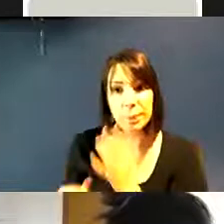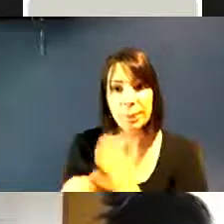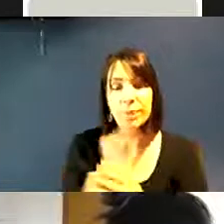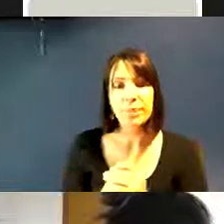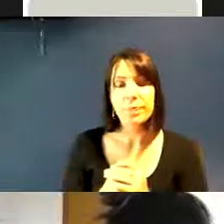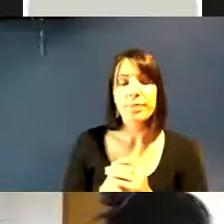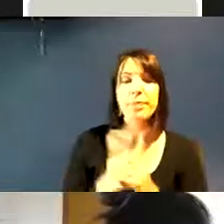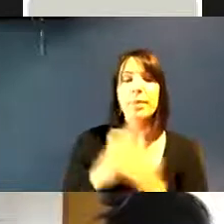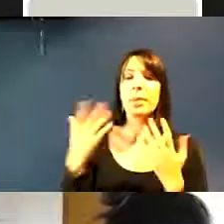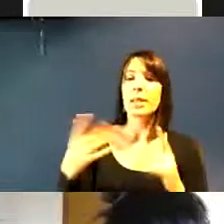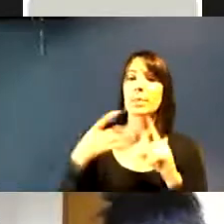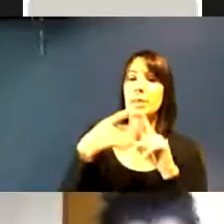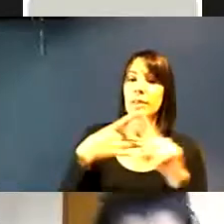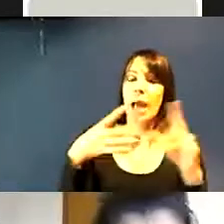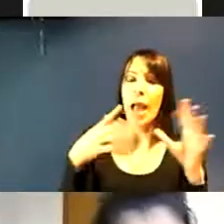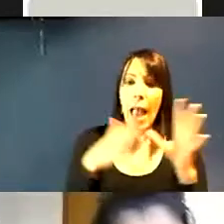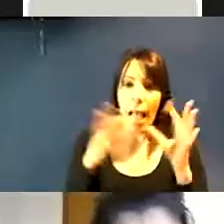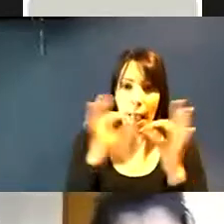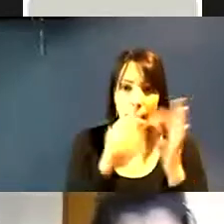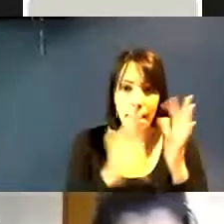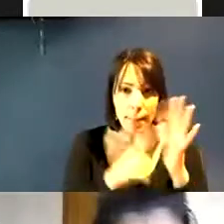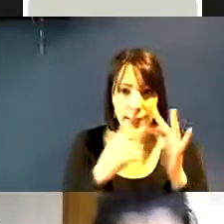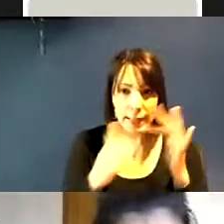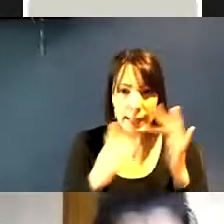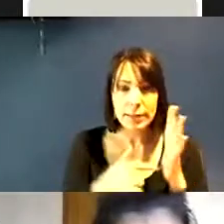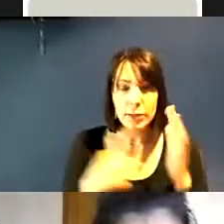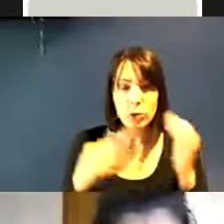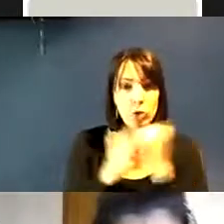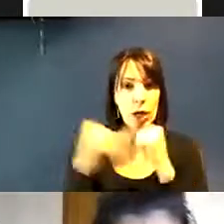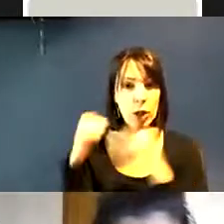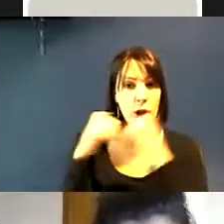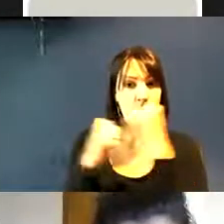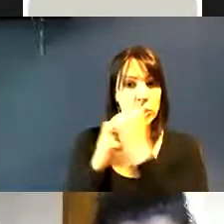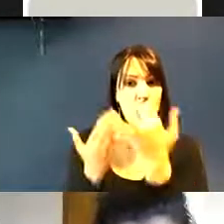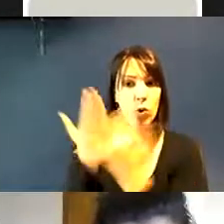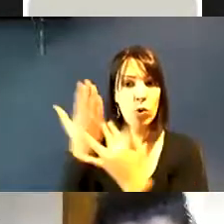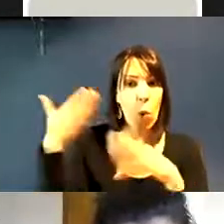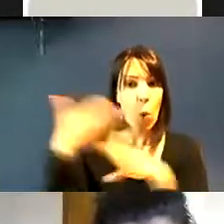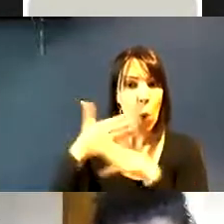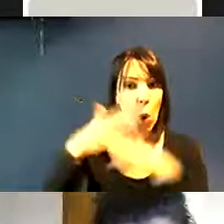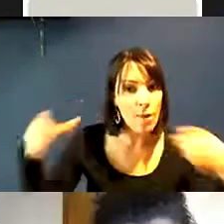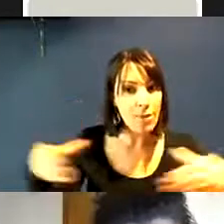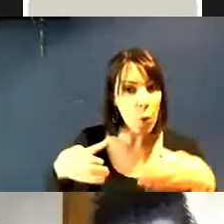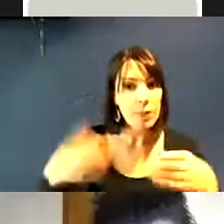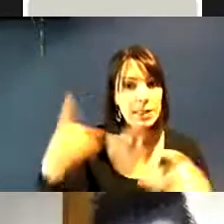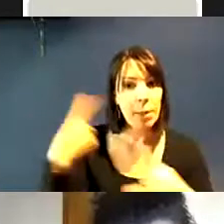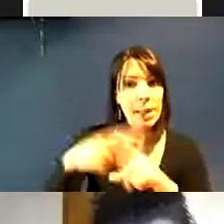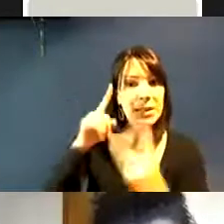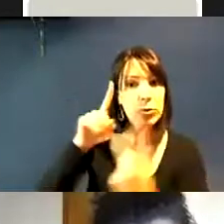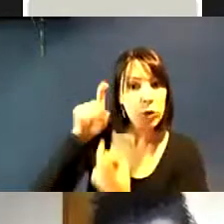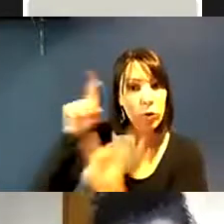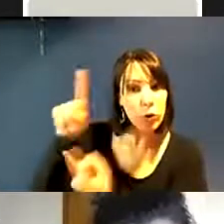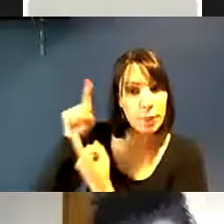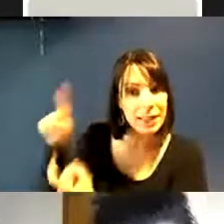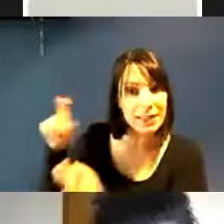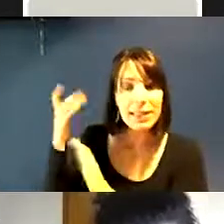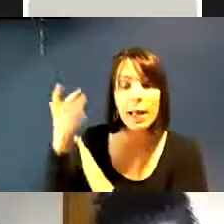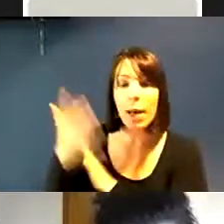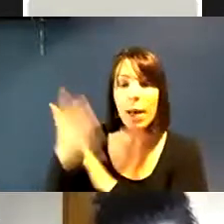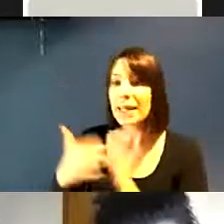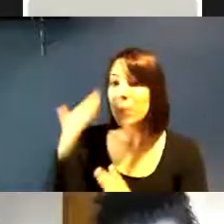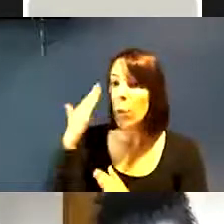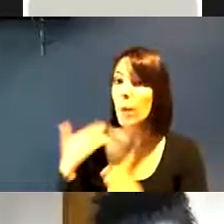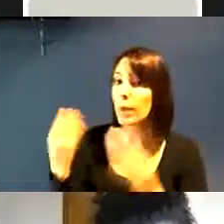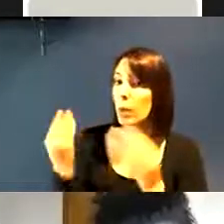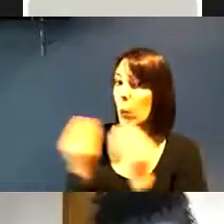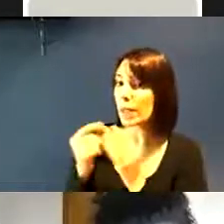ableist structures in workforces and particularly recruitment processes can mean that women with disabilities are absent from a lot of